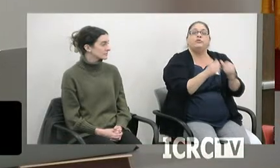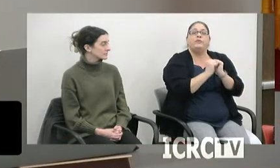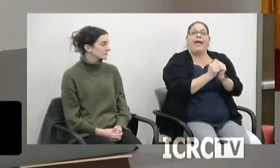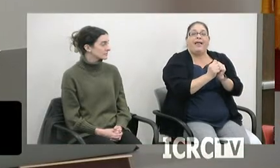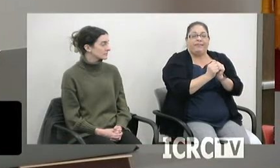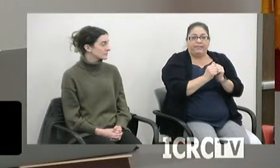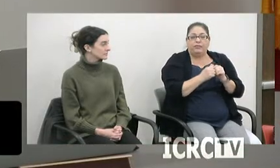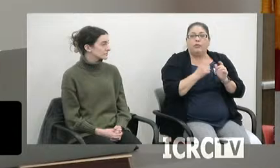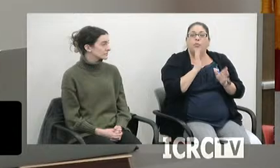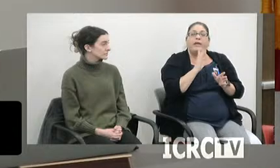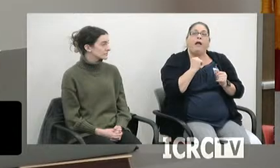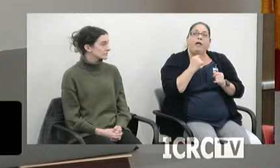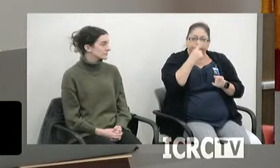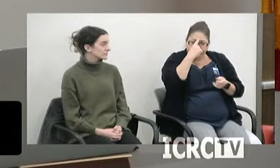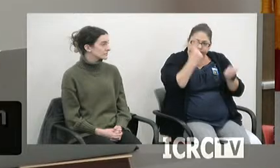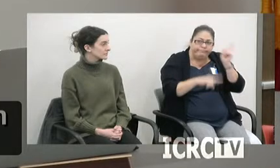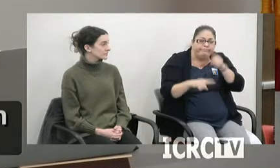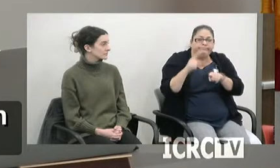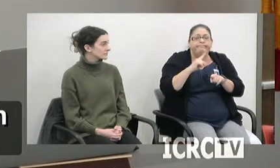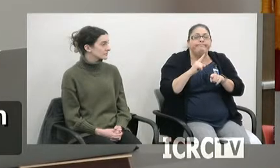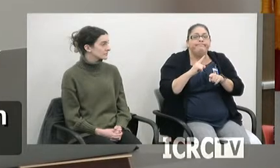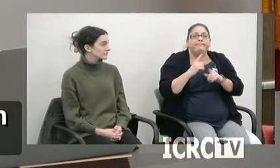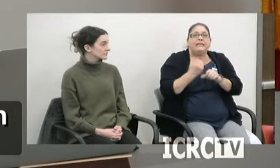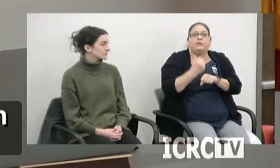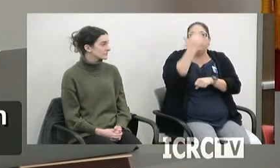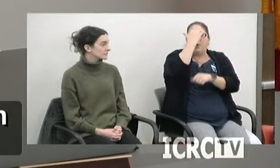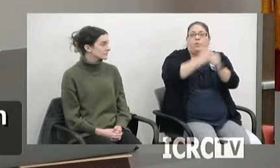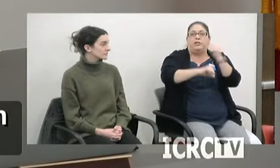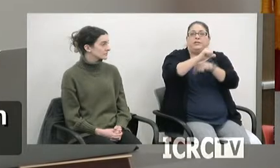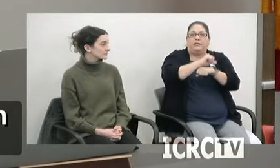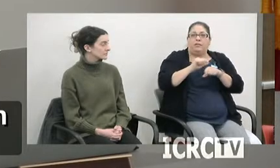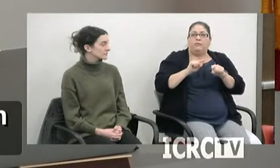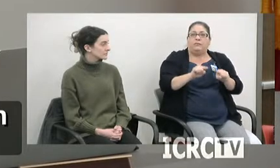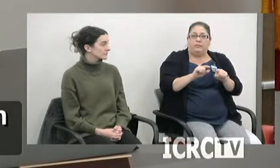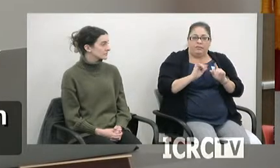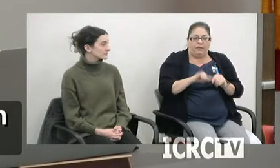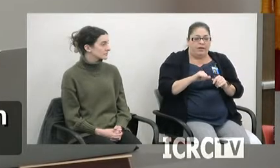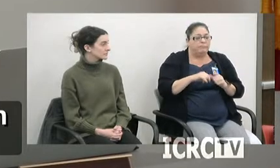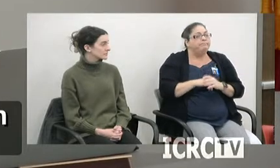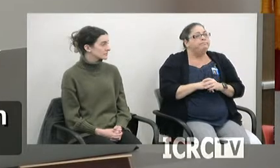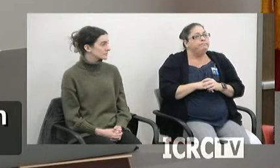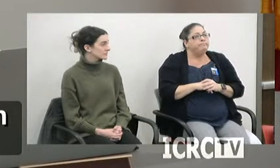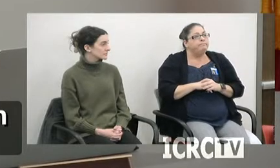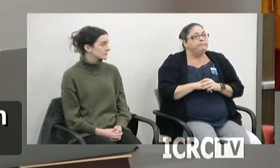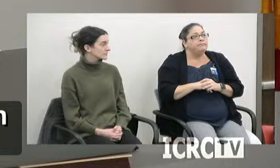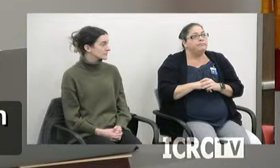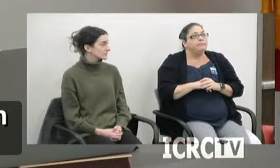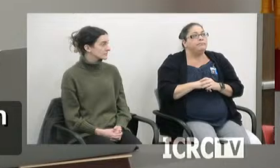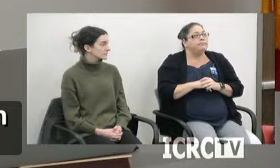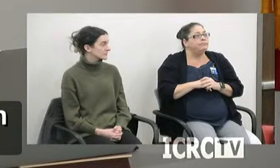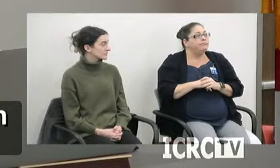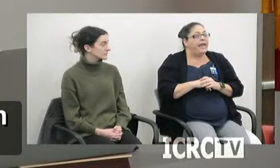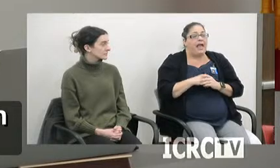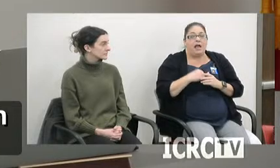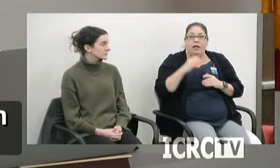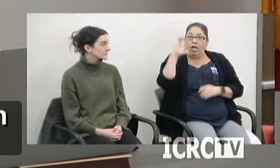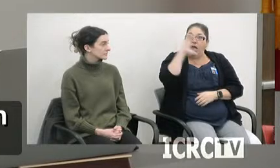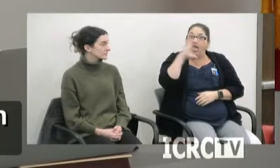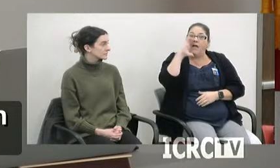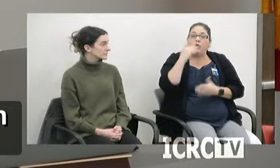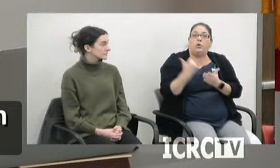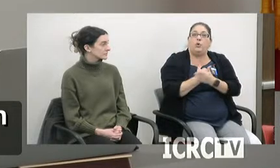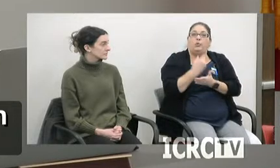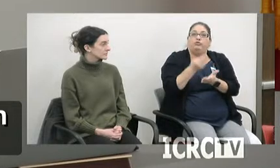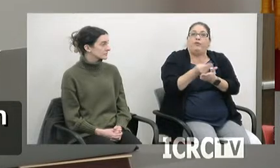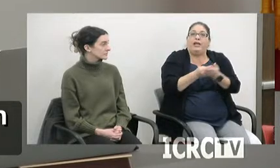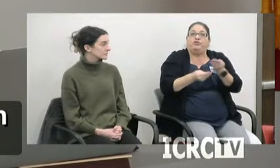at our retreat. I think that also with looking for a new treasurer, we have a